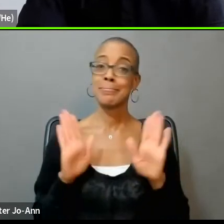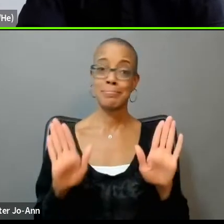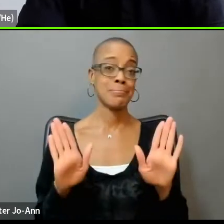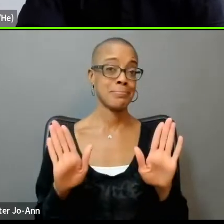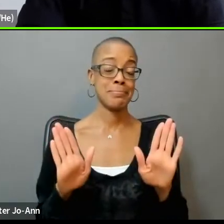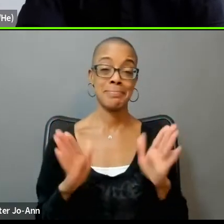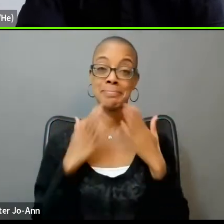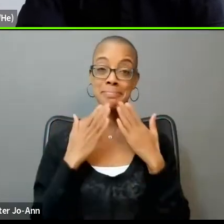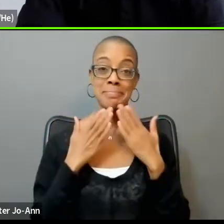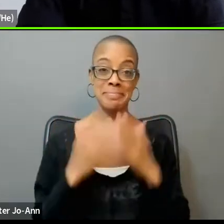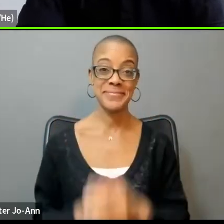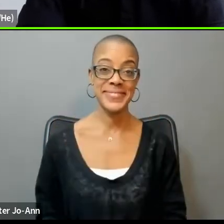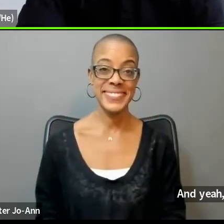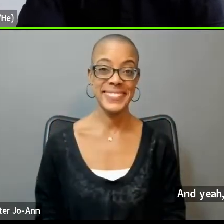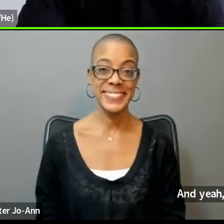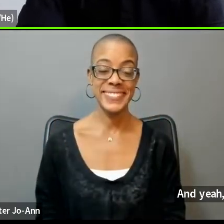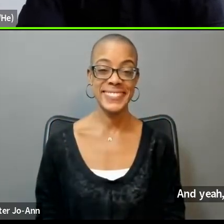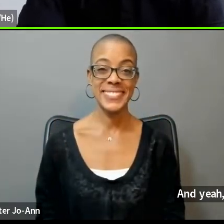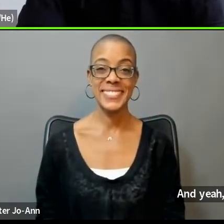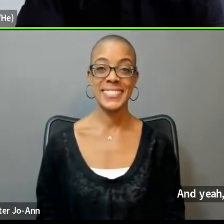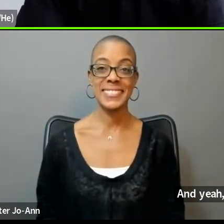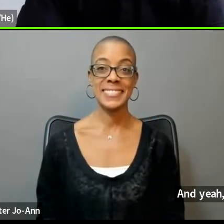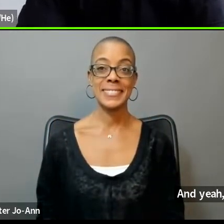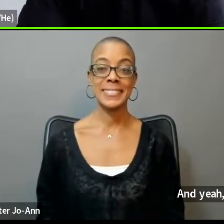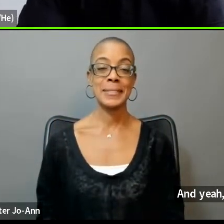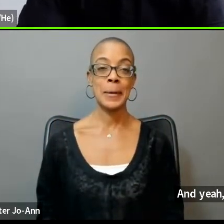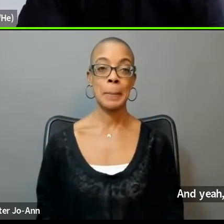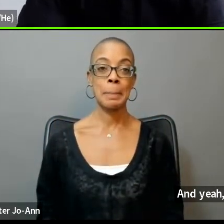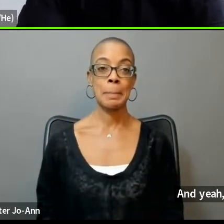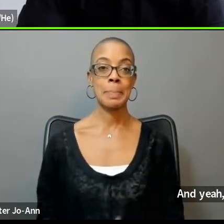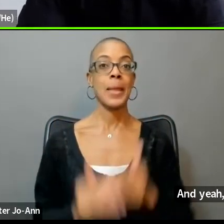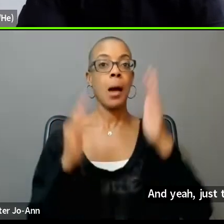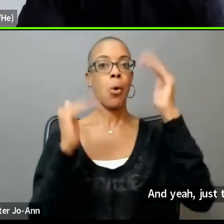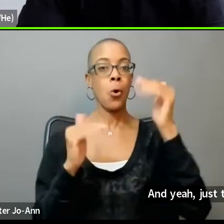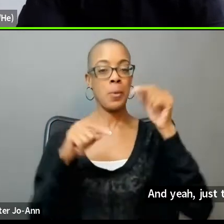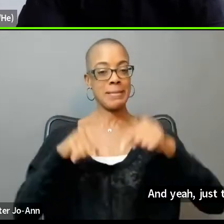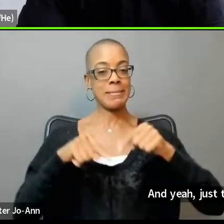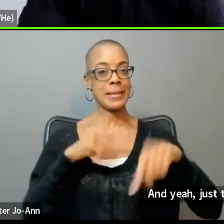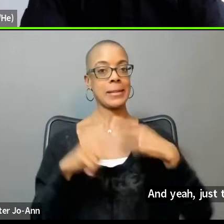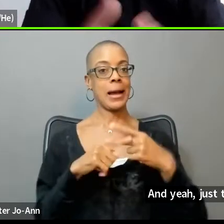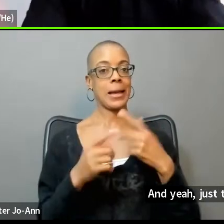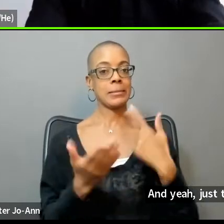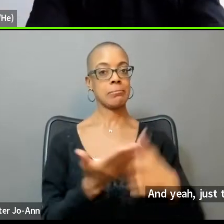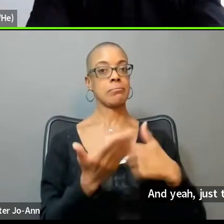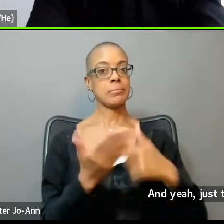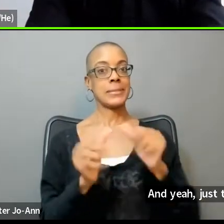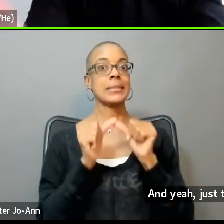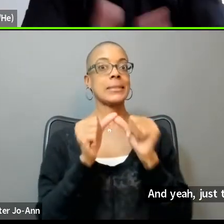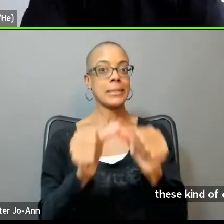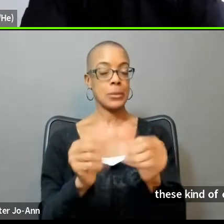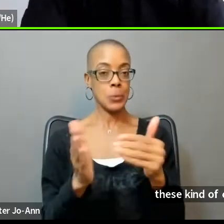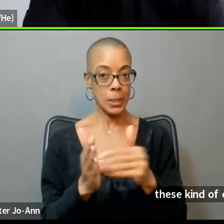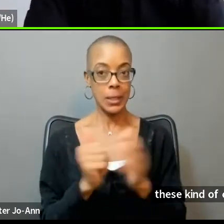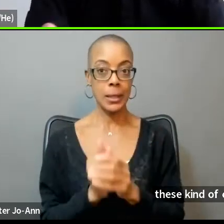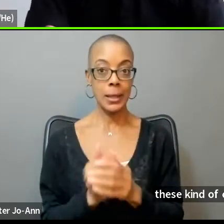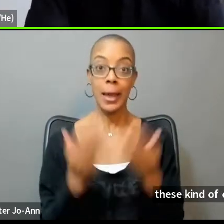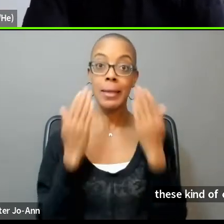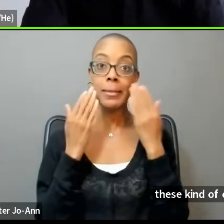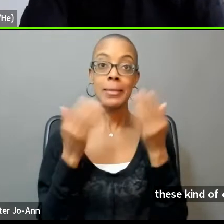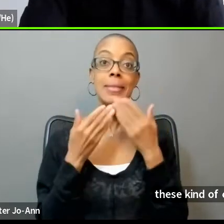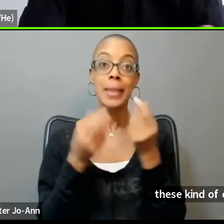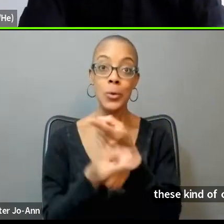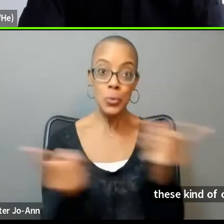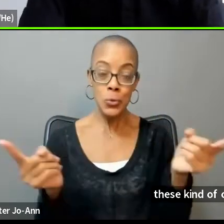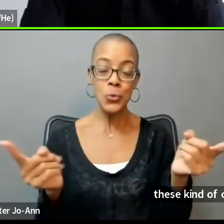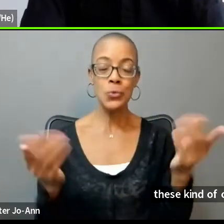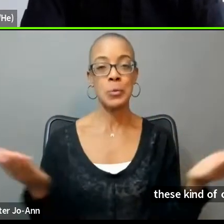And I'm hoping that these kind of conversations will continue on again. And I want to thank everyone for being